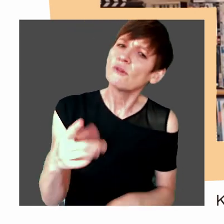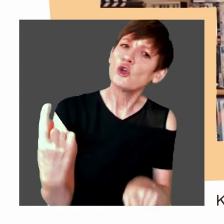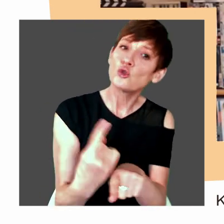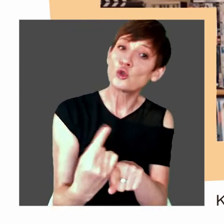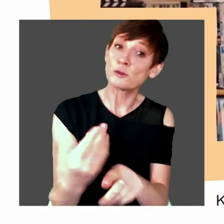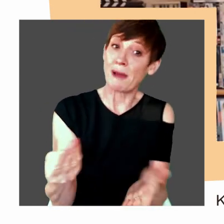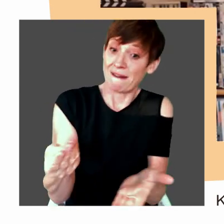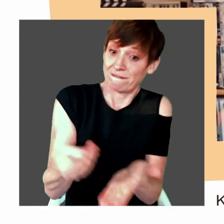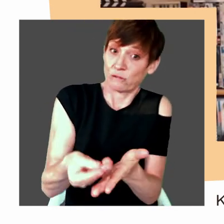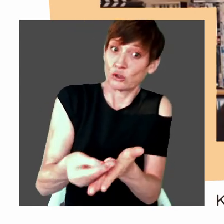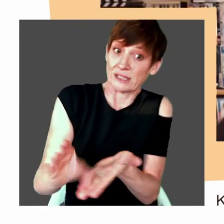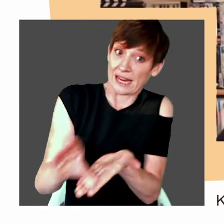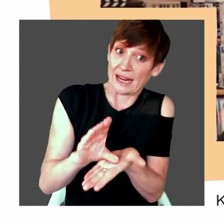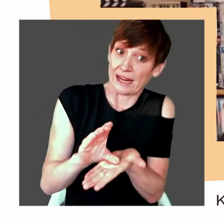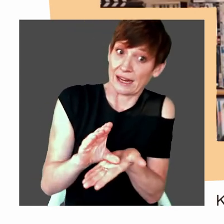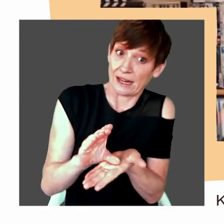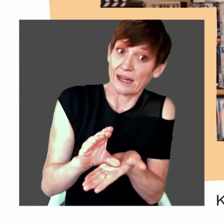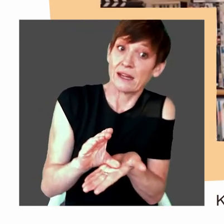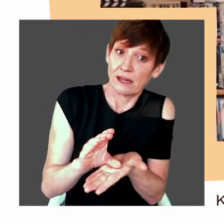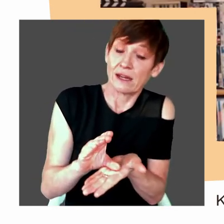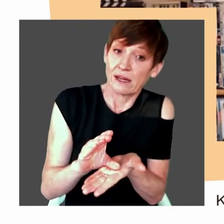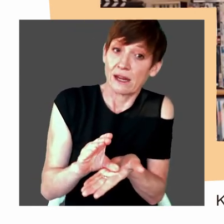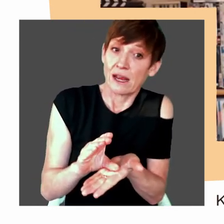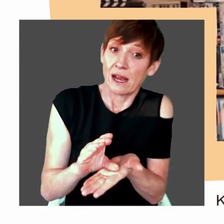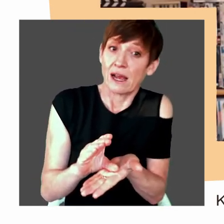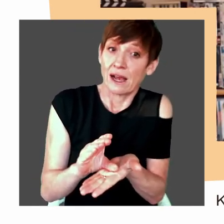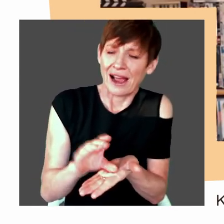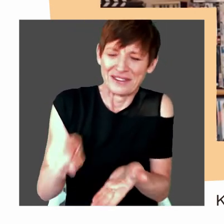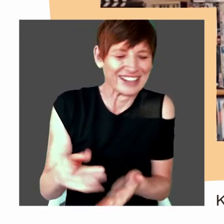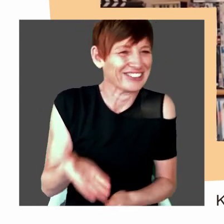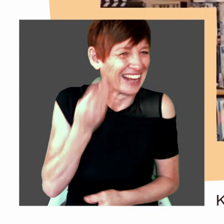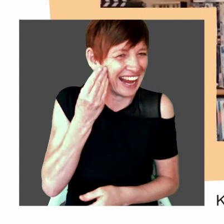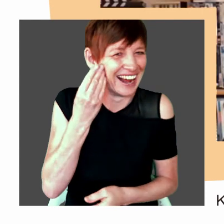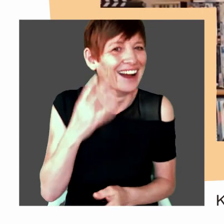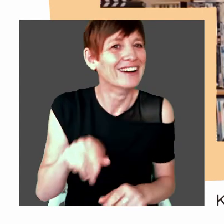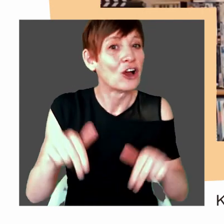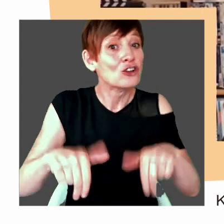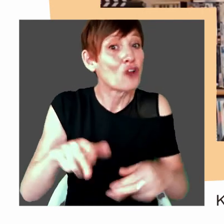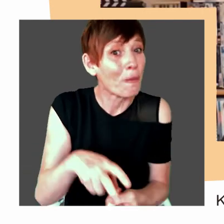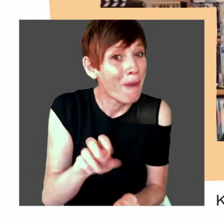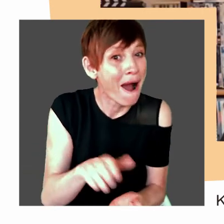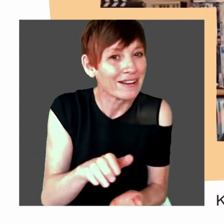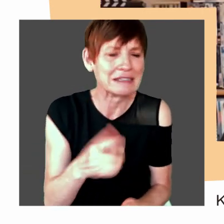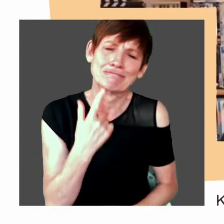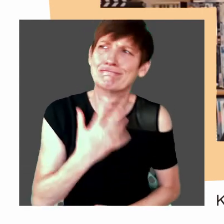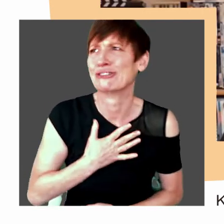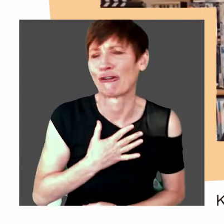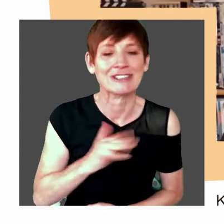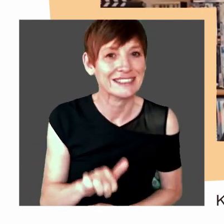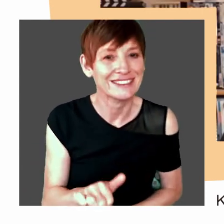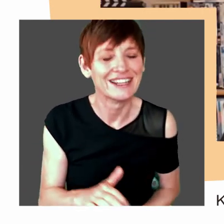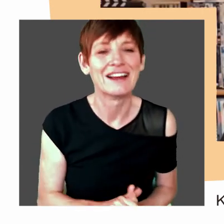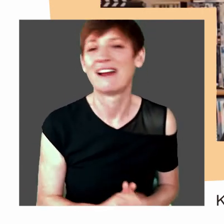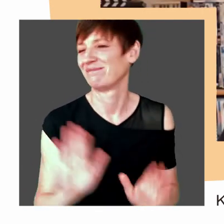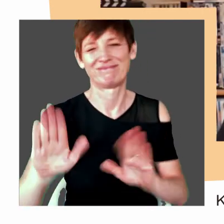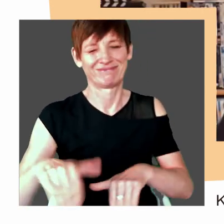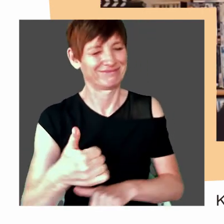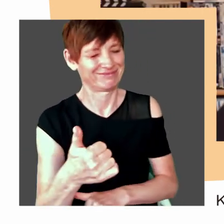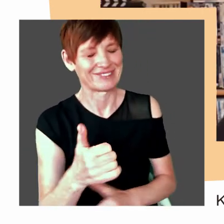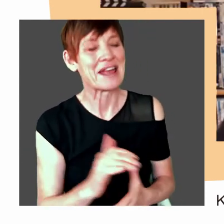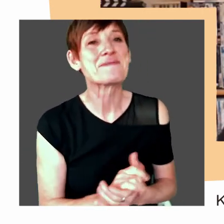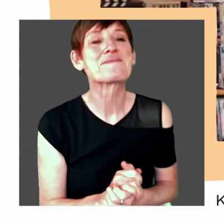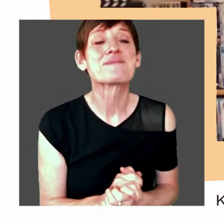connecting with networks, which are things that we're going to come back to later on. That's your dog, isn't it? I'm sorry, yeah. Yeah, that's all right. No, that's